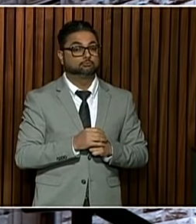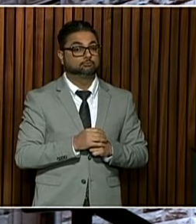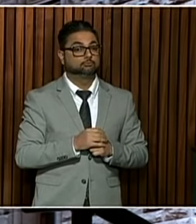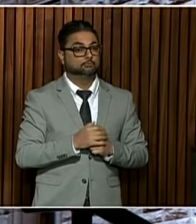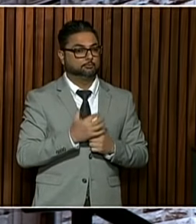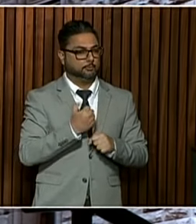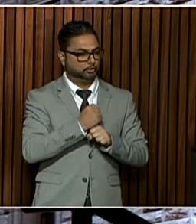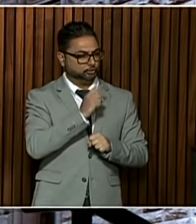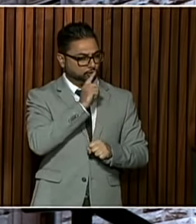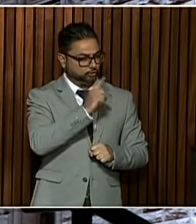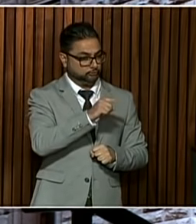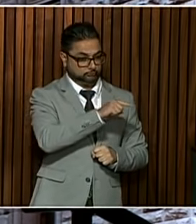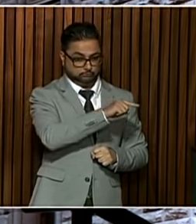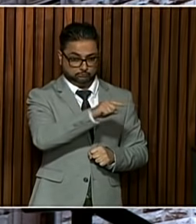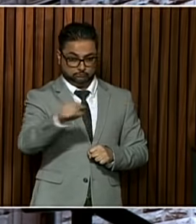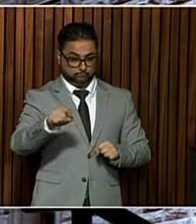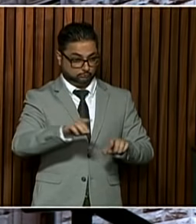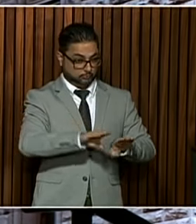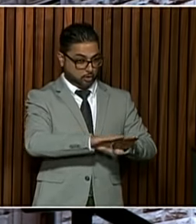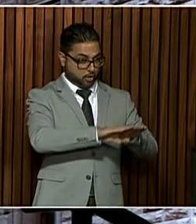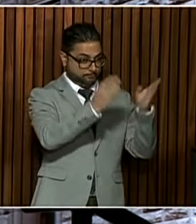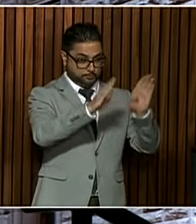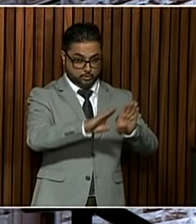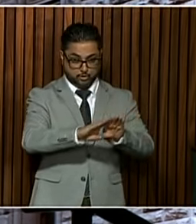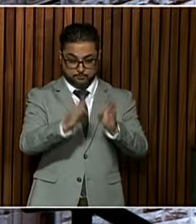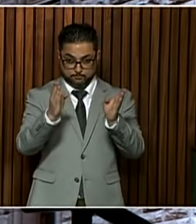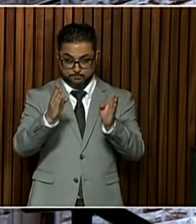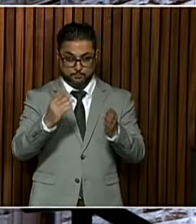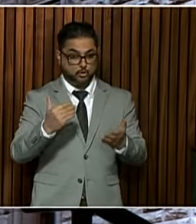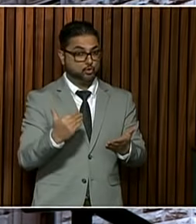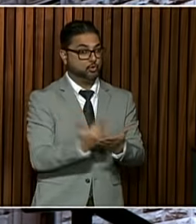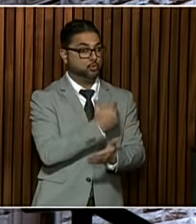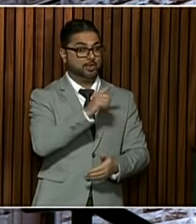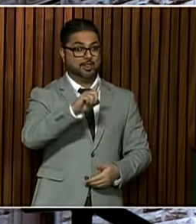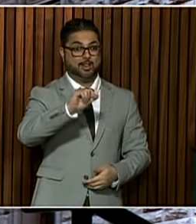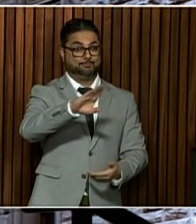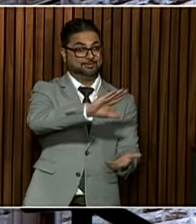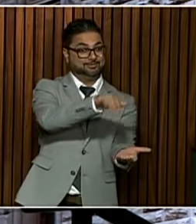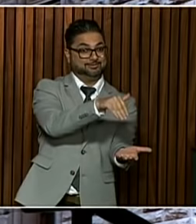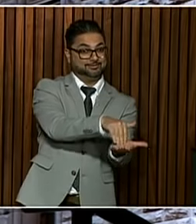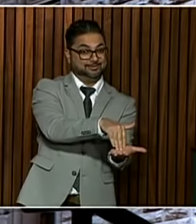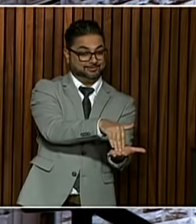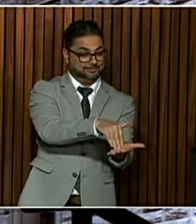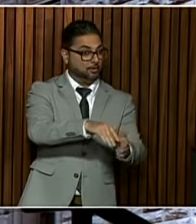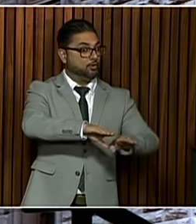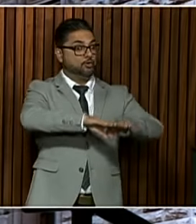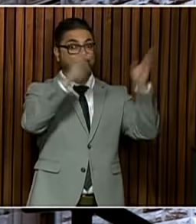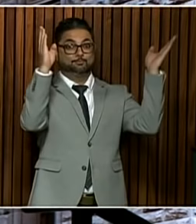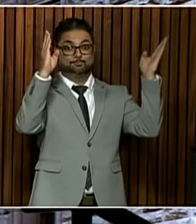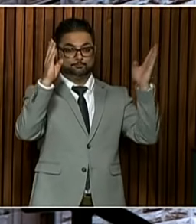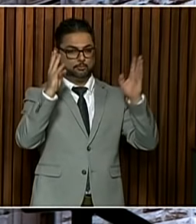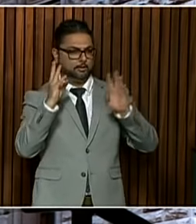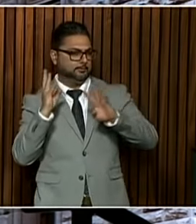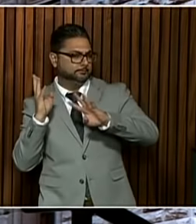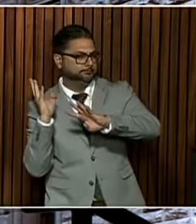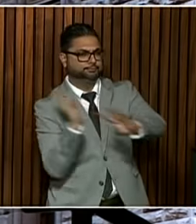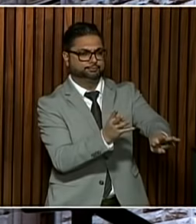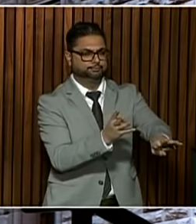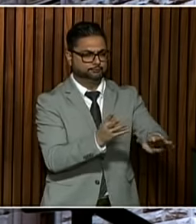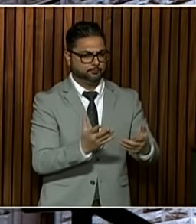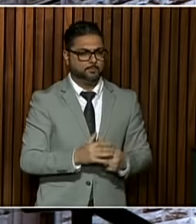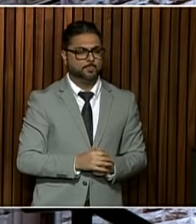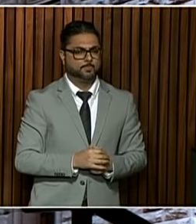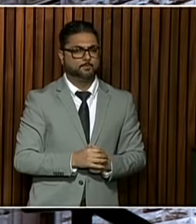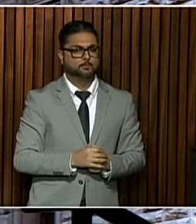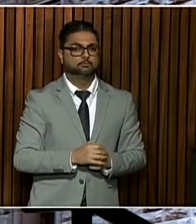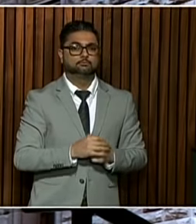to increase our capacity, looking at all different scenarios and how we might have to proceed. So all things are moving in a direction. We continually